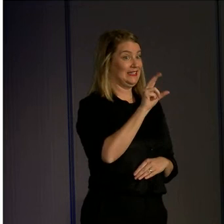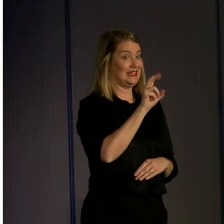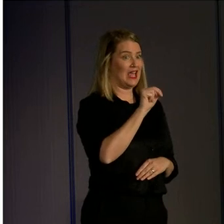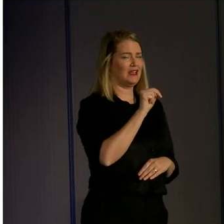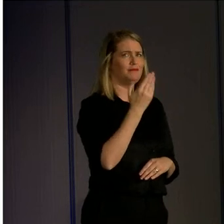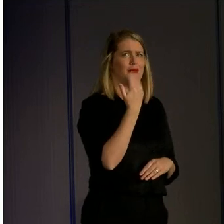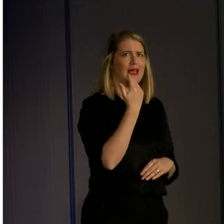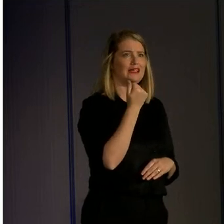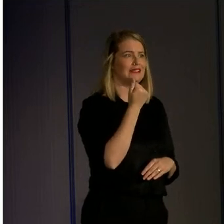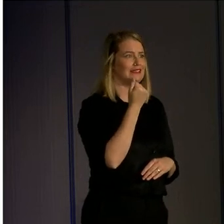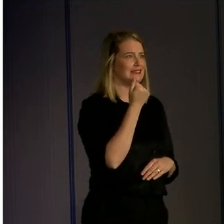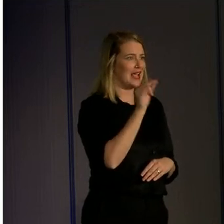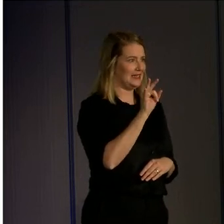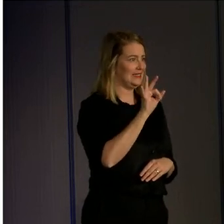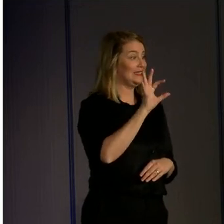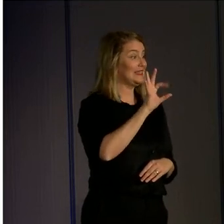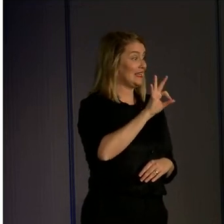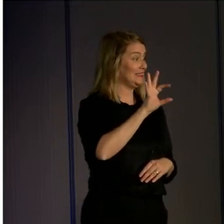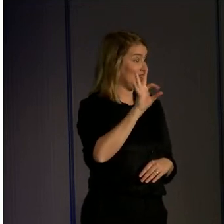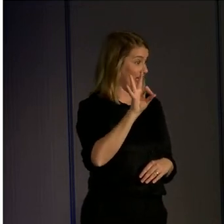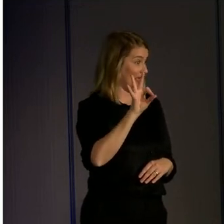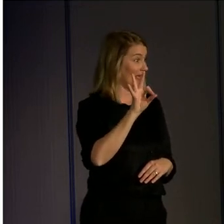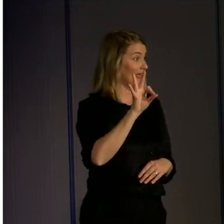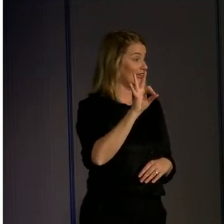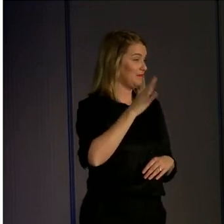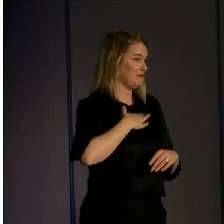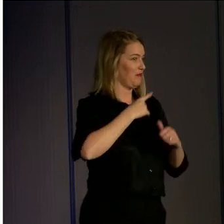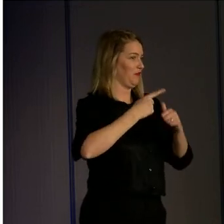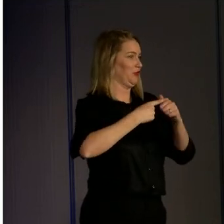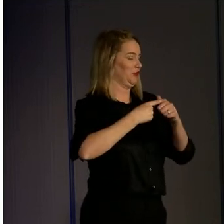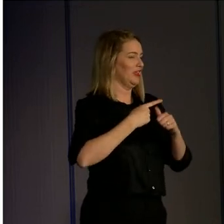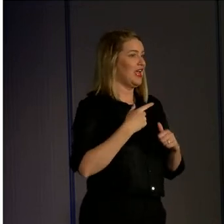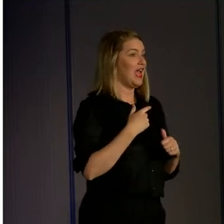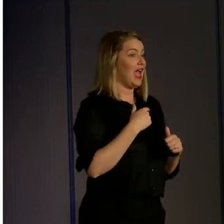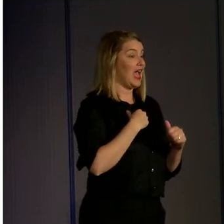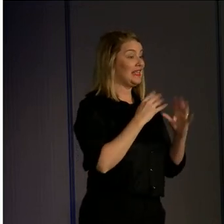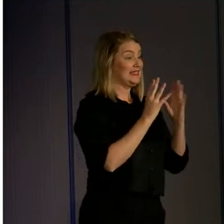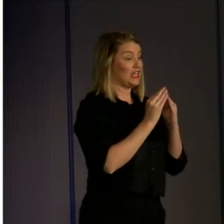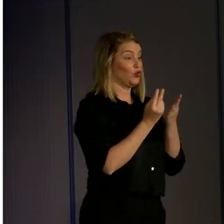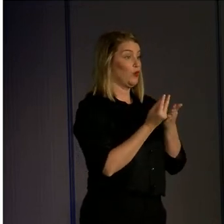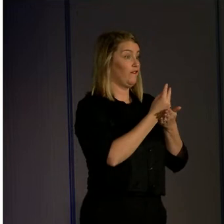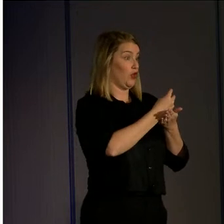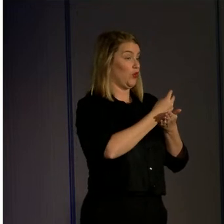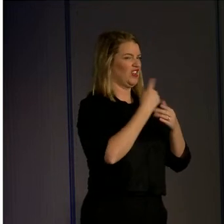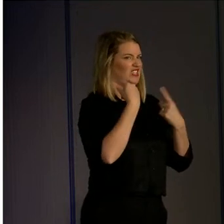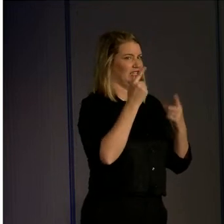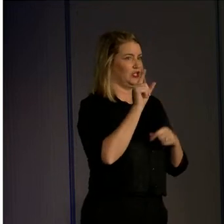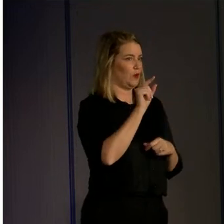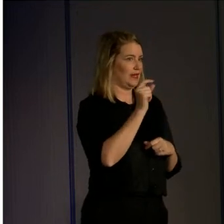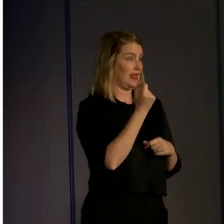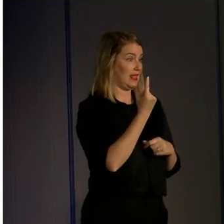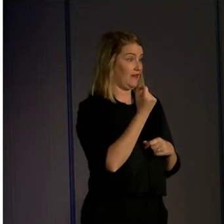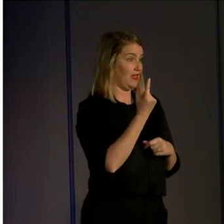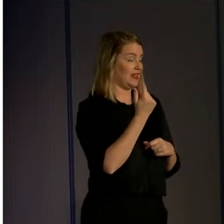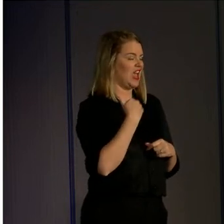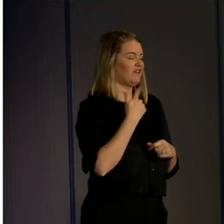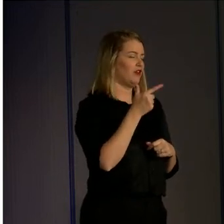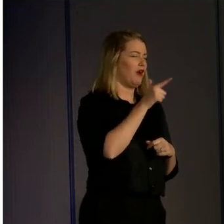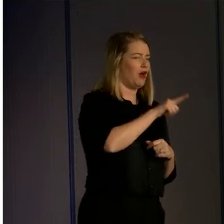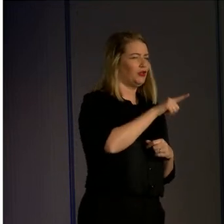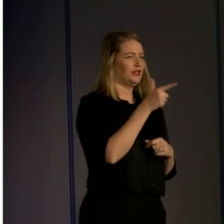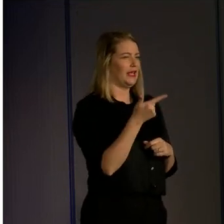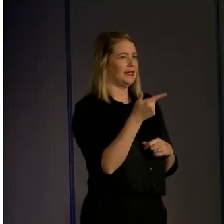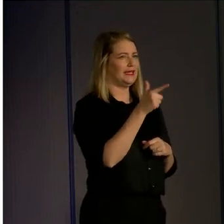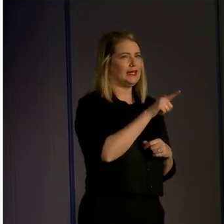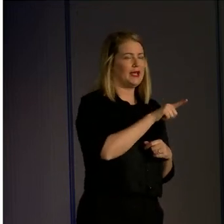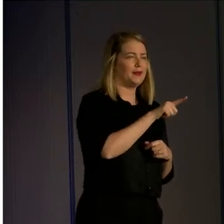in 1999. I've been a session reviewer since 2011, and I've alternated between